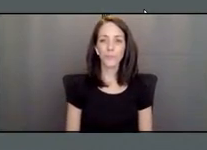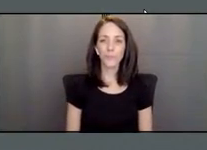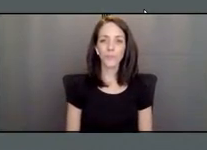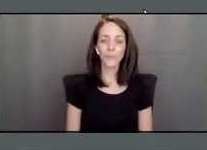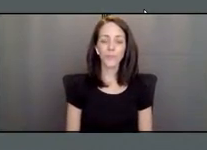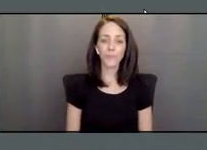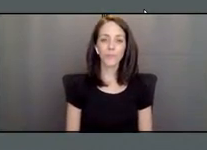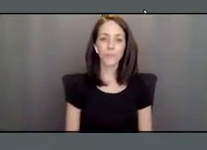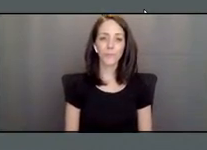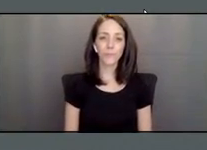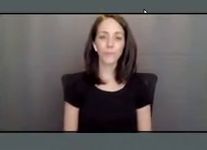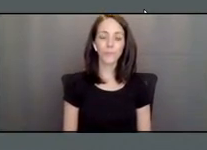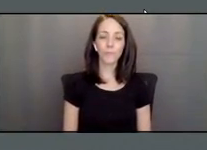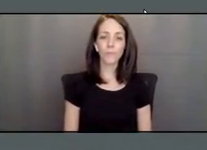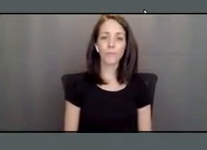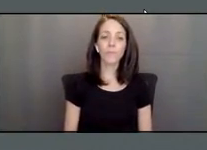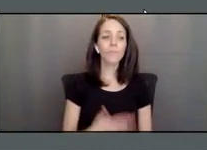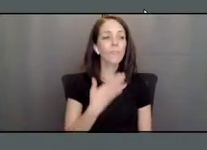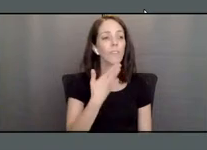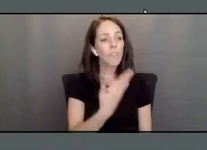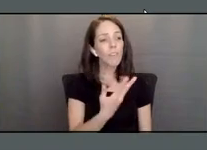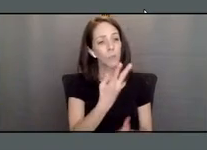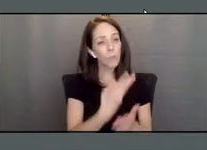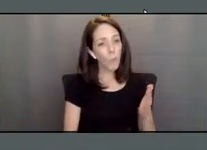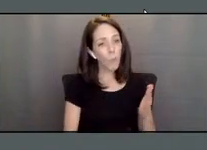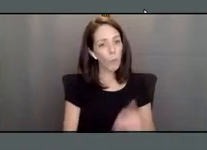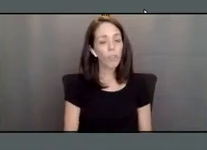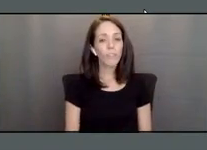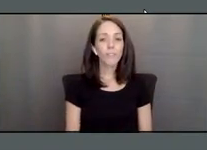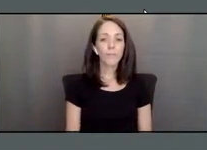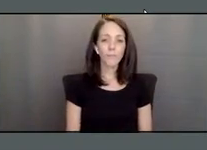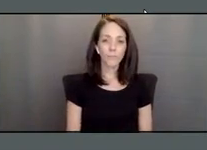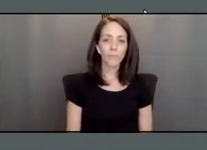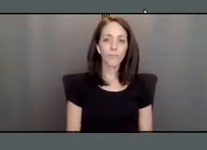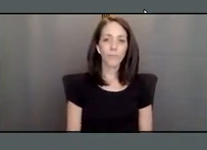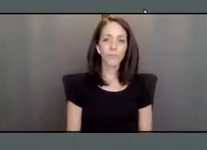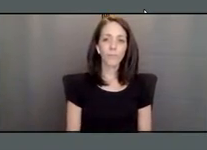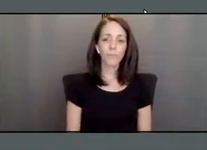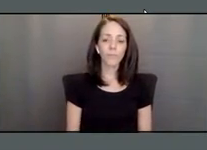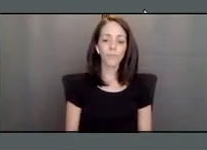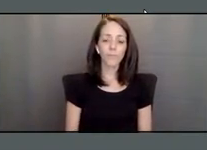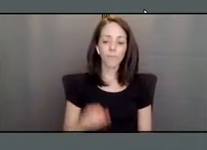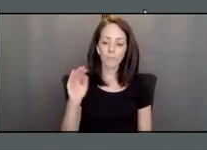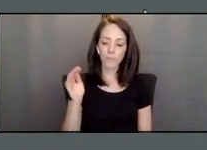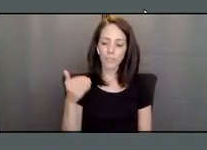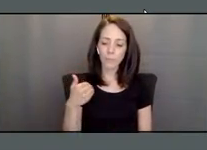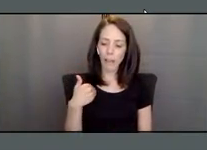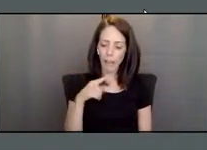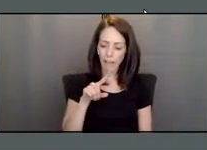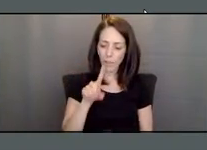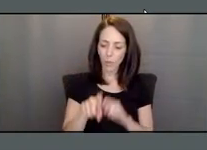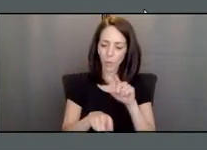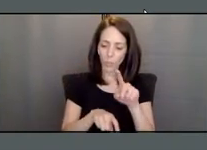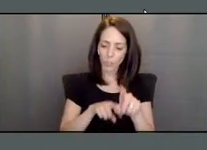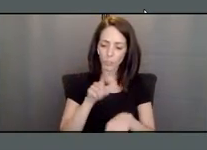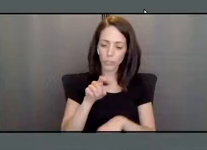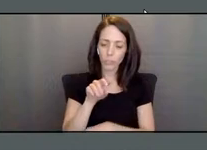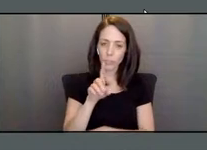Thank you both. And it looks like Mr. Dubai has a question for you, Dr. Ravenstein.